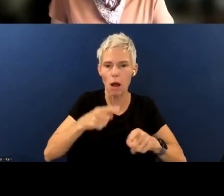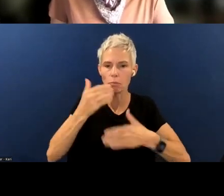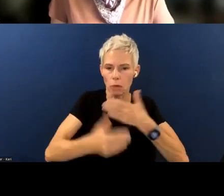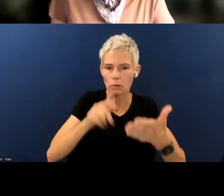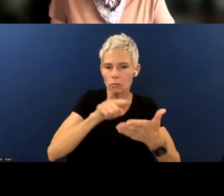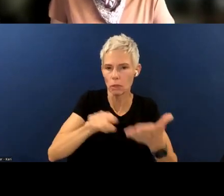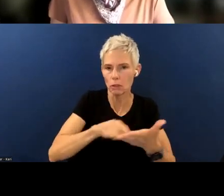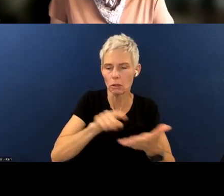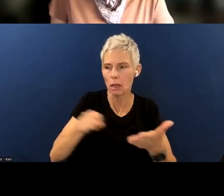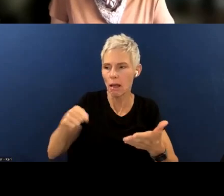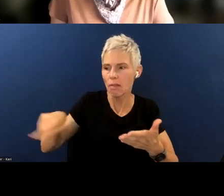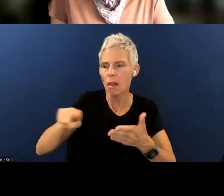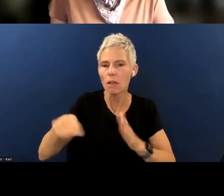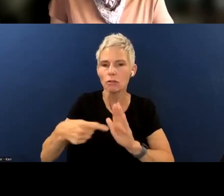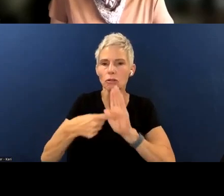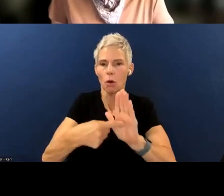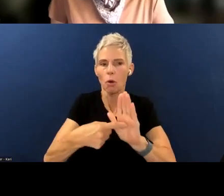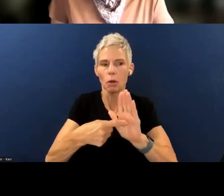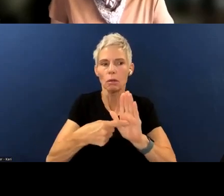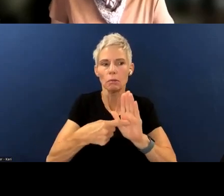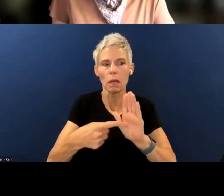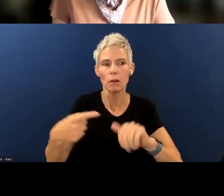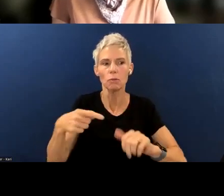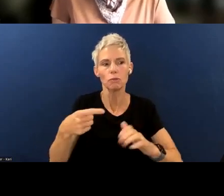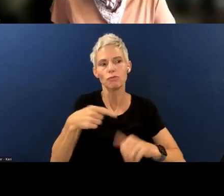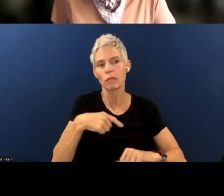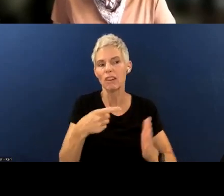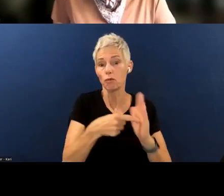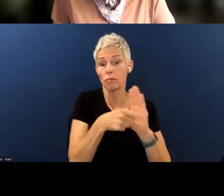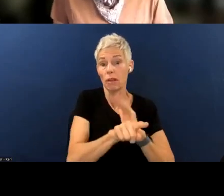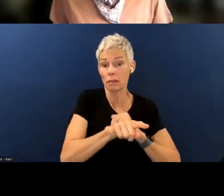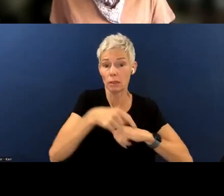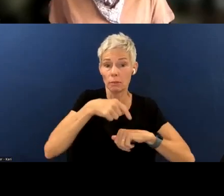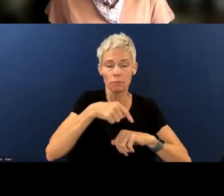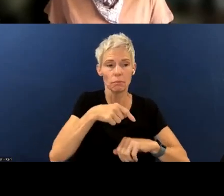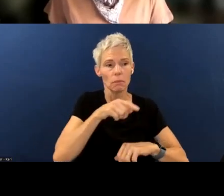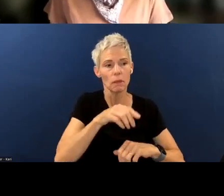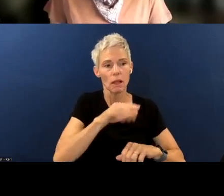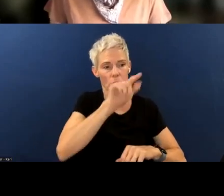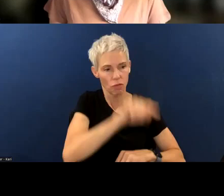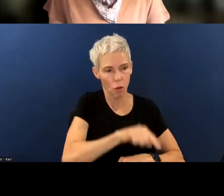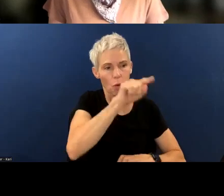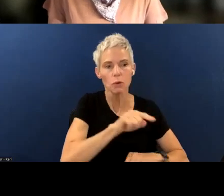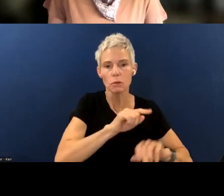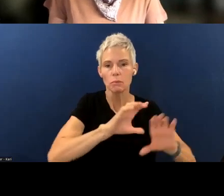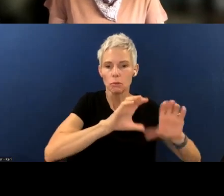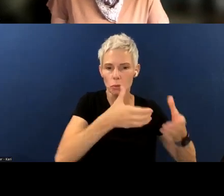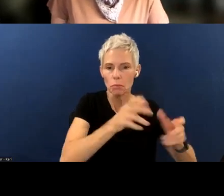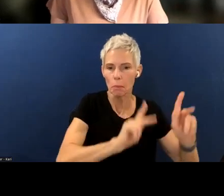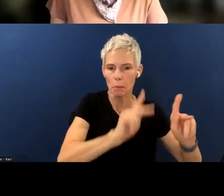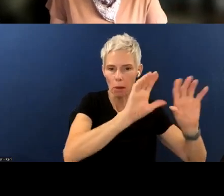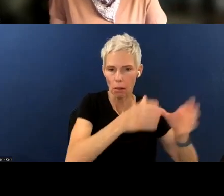reflected and represented those populations that we were conducting research on. And they provided insights, they